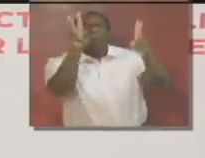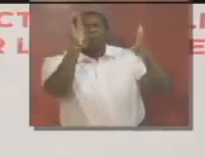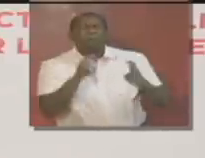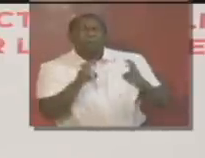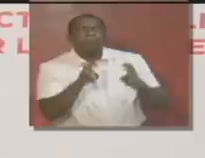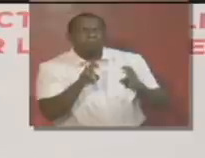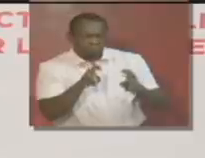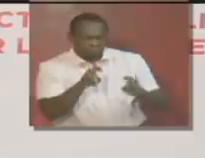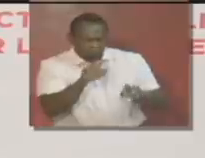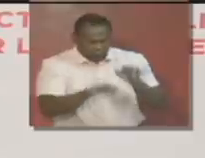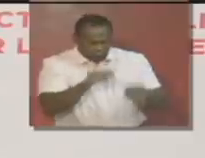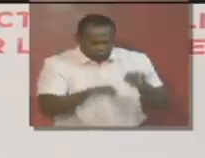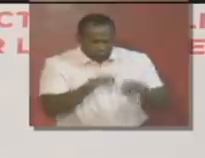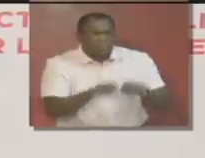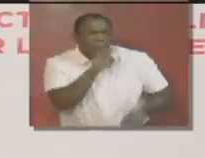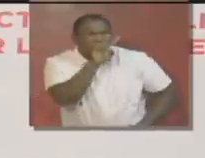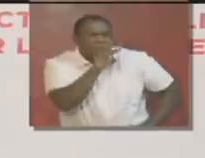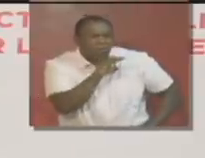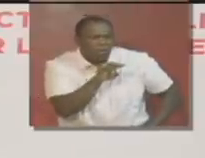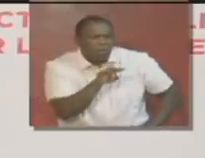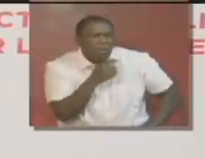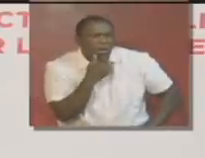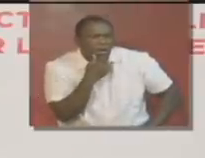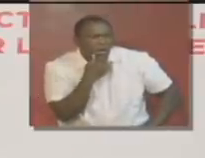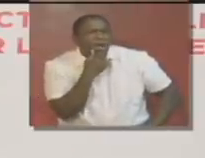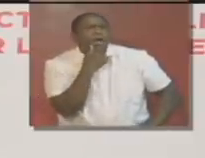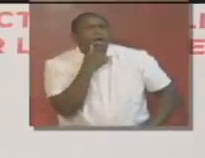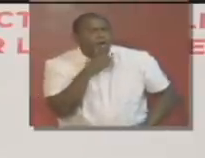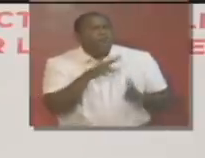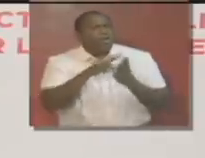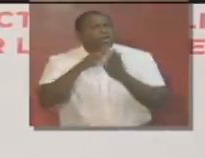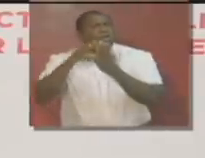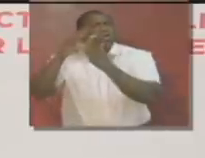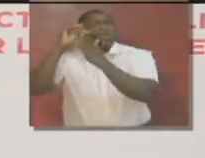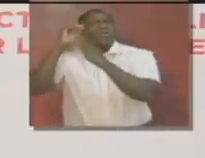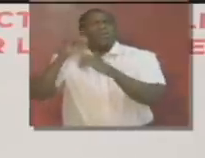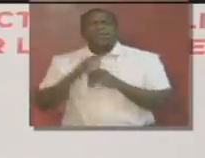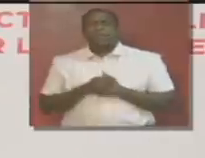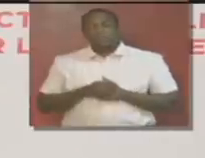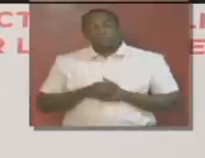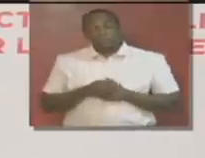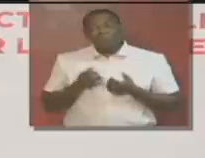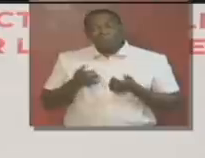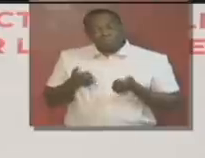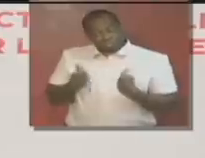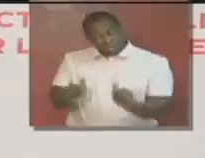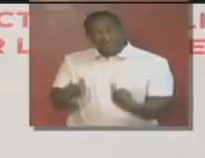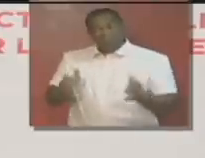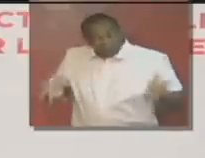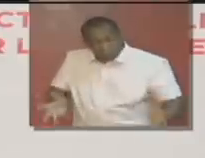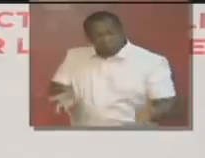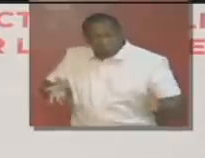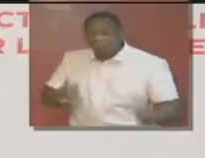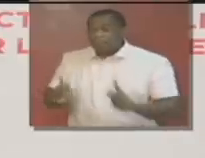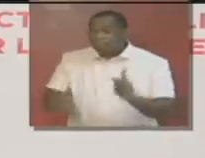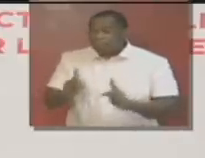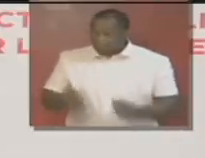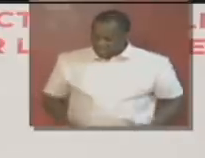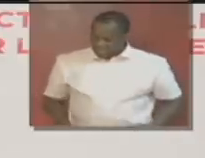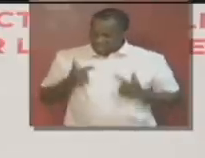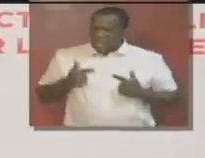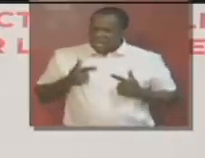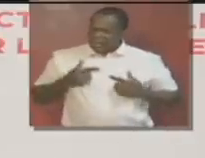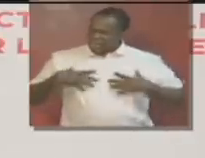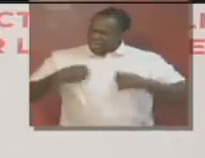of the prevalence of these risk factors as we try to get people to embrace the healthy lifestyle and embrace the acquisition